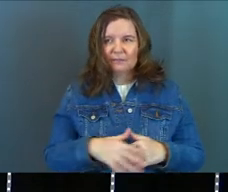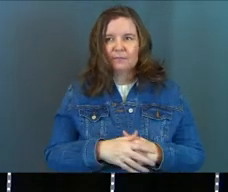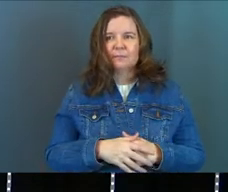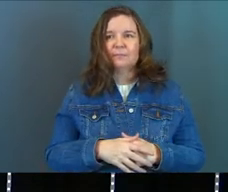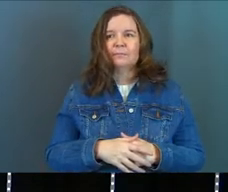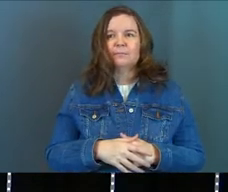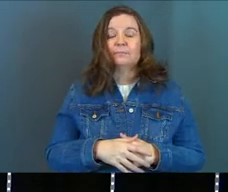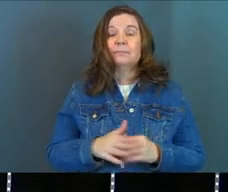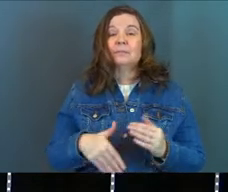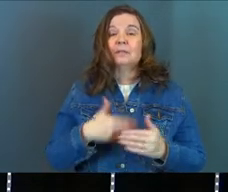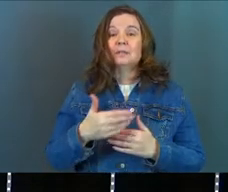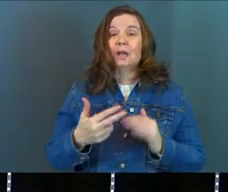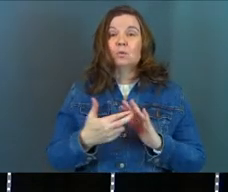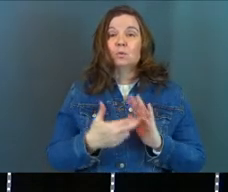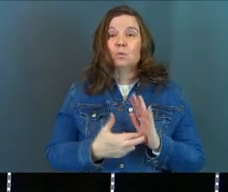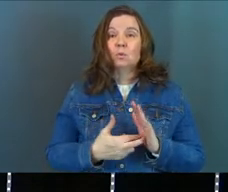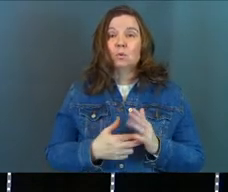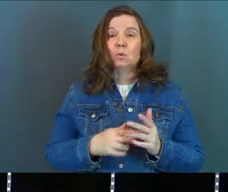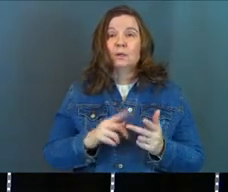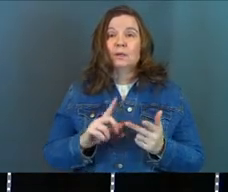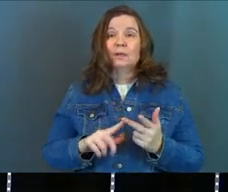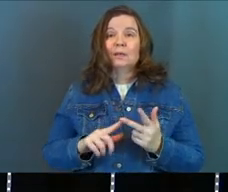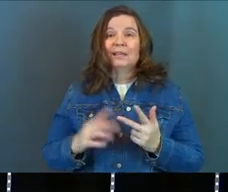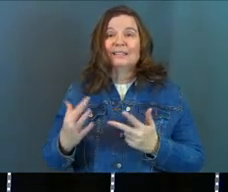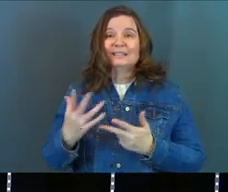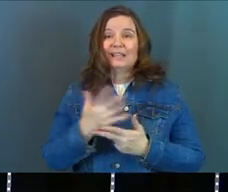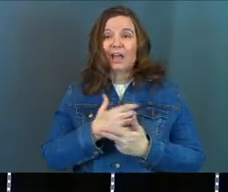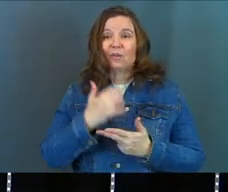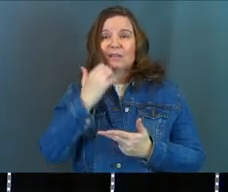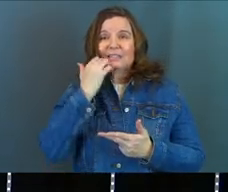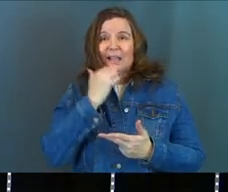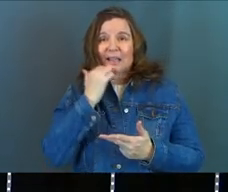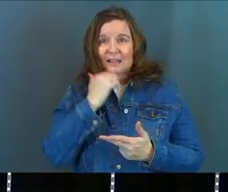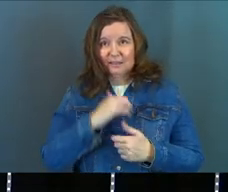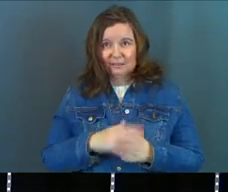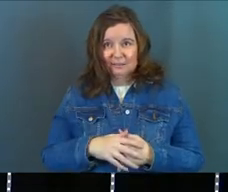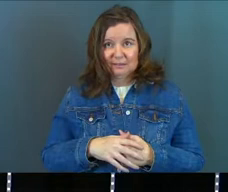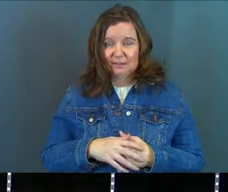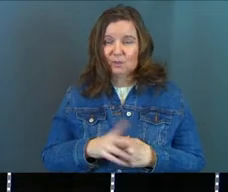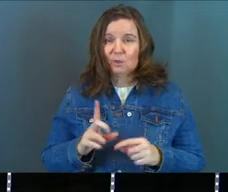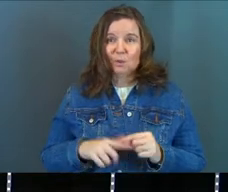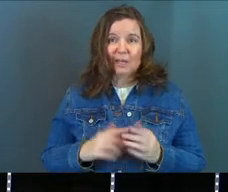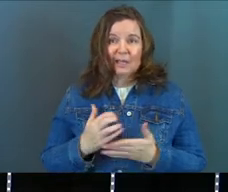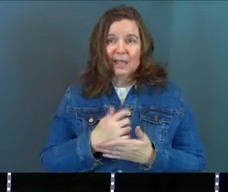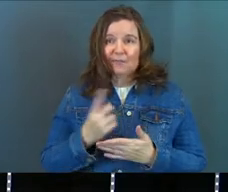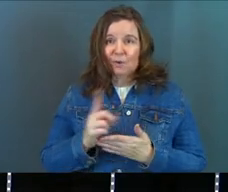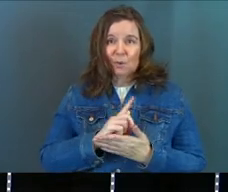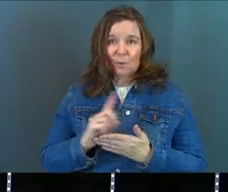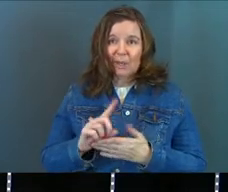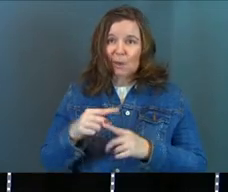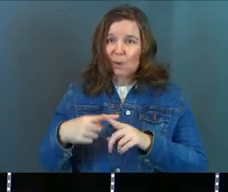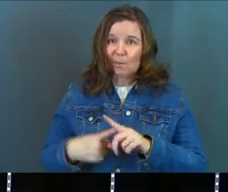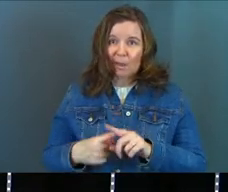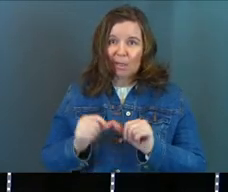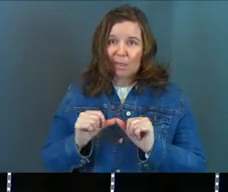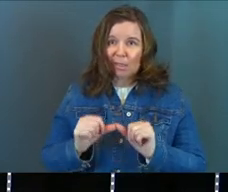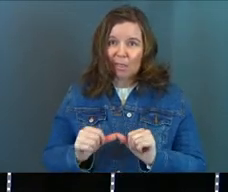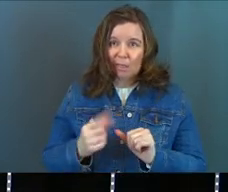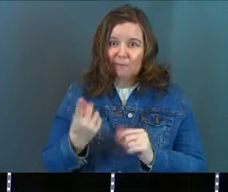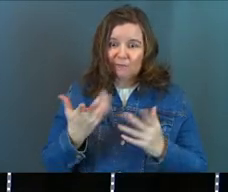stuff. Next rule is gather it daily. You cannot gather for a week or a month.